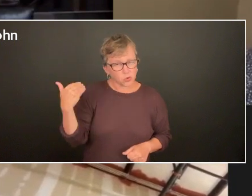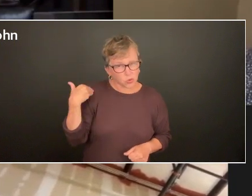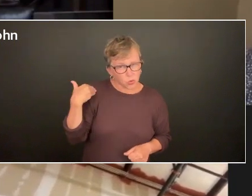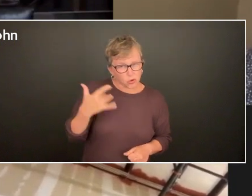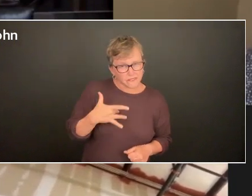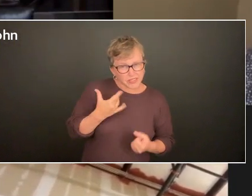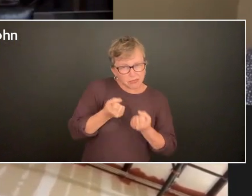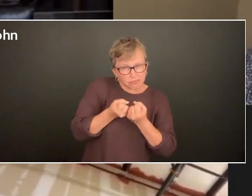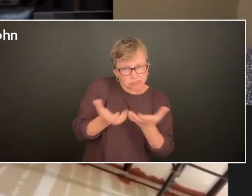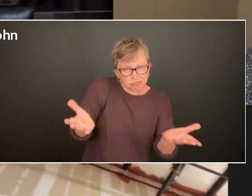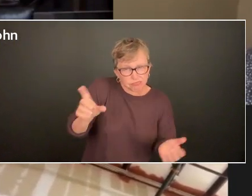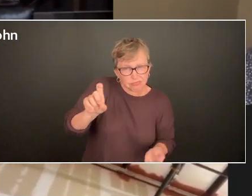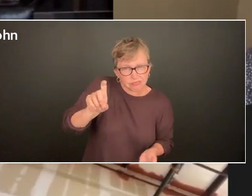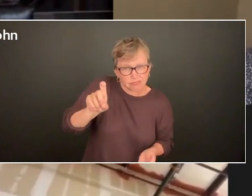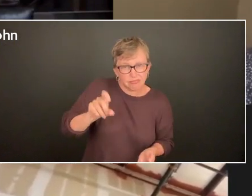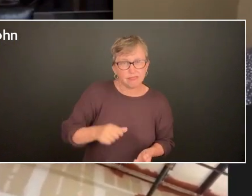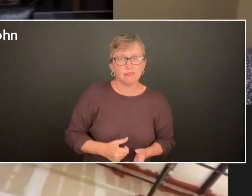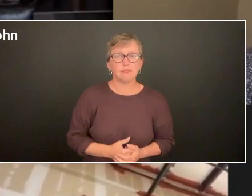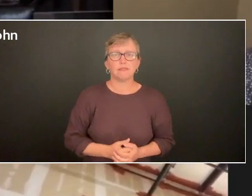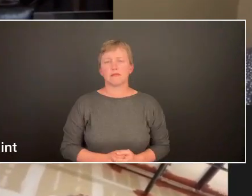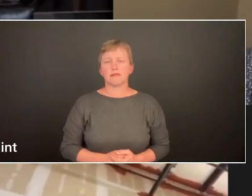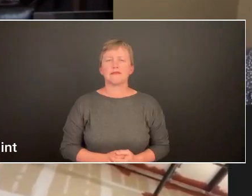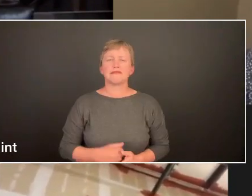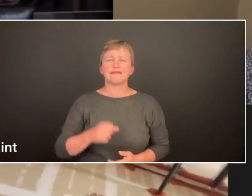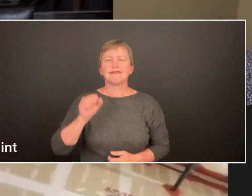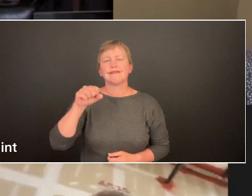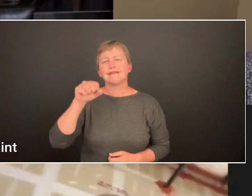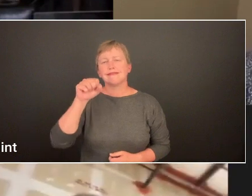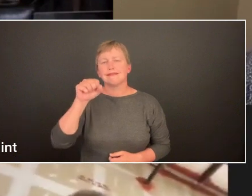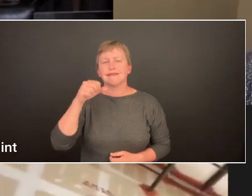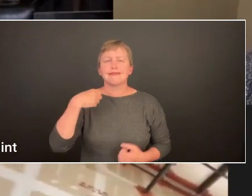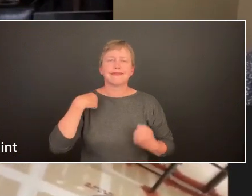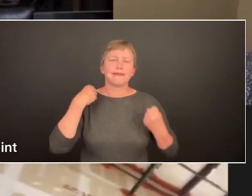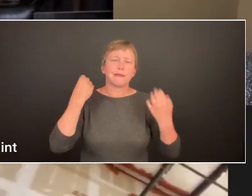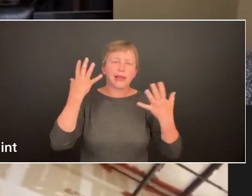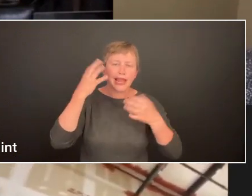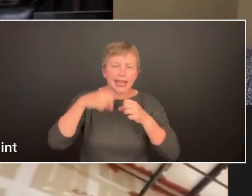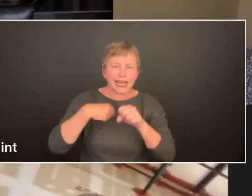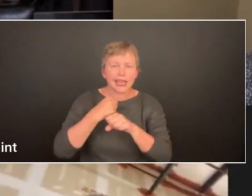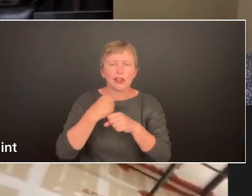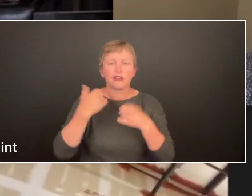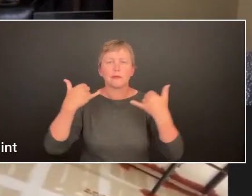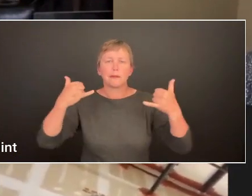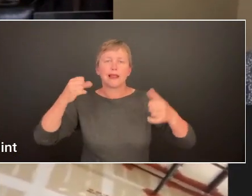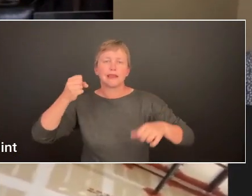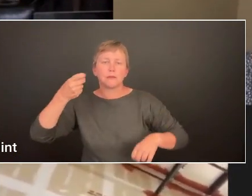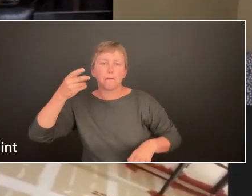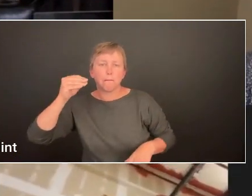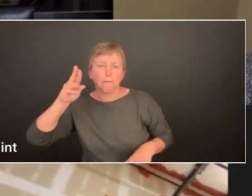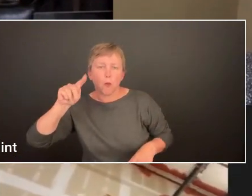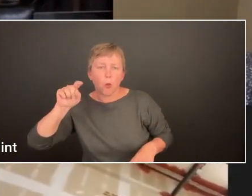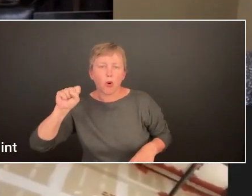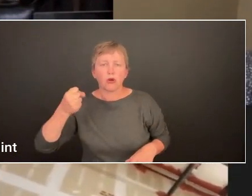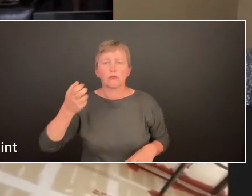has that worn your shoulder down now over the years? Yeah, I played sports for a long time, rugby and tennis,